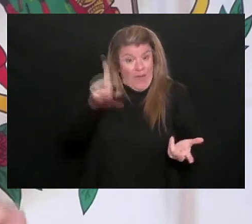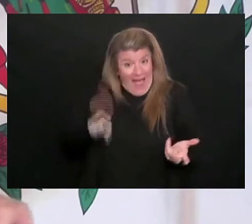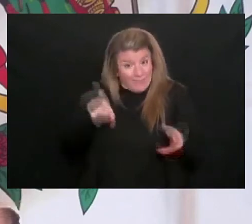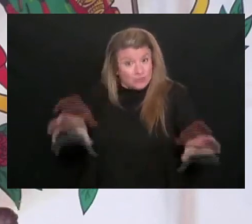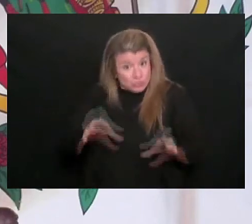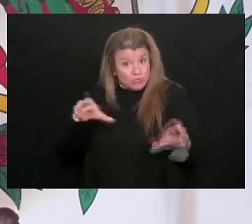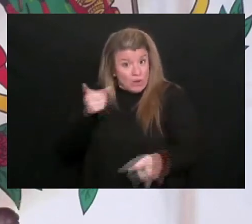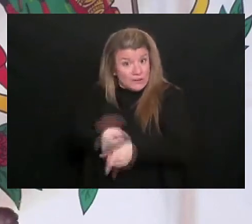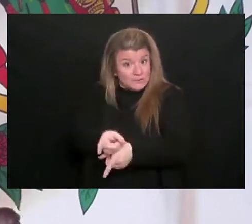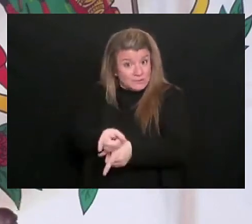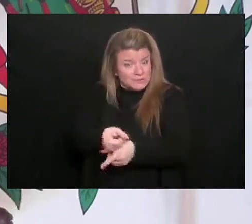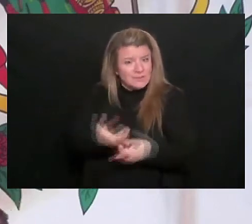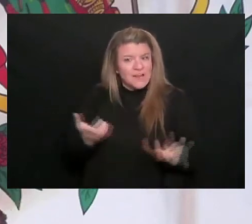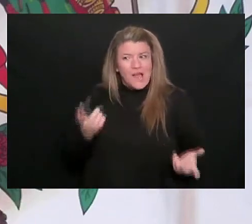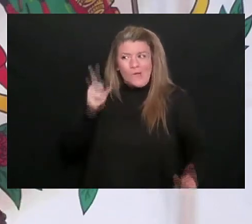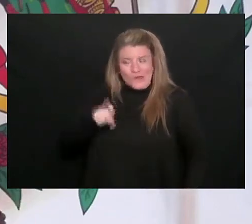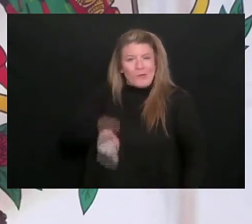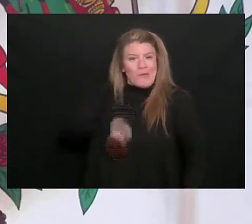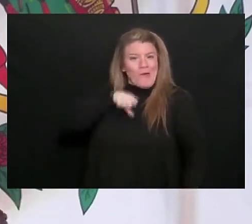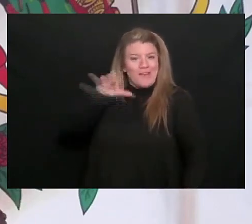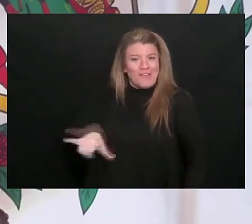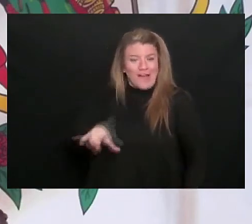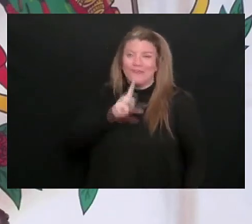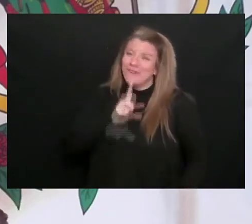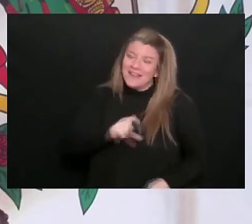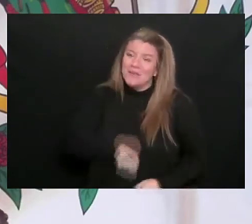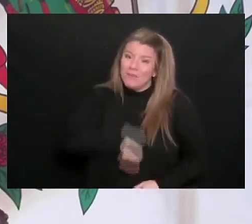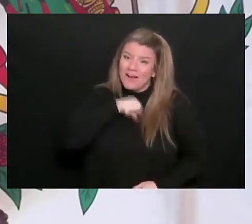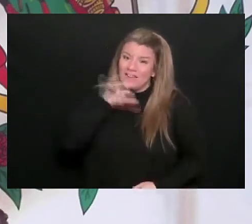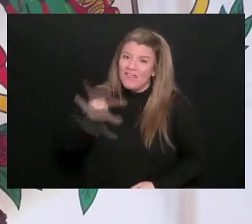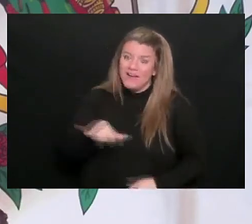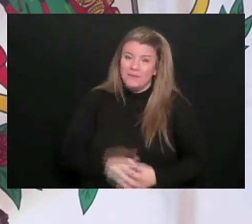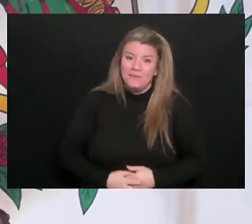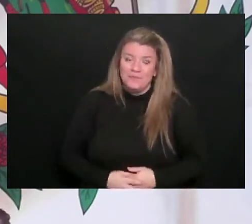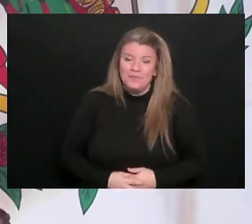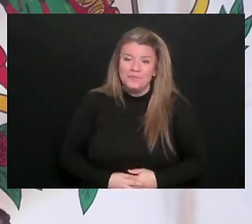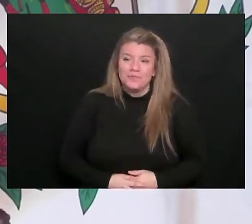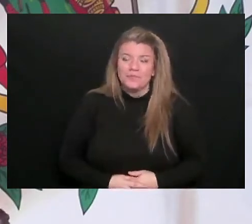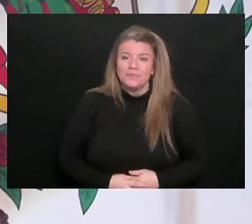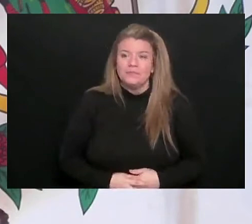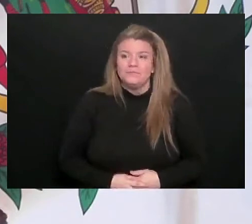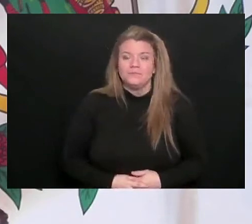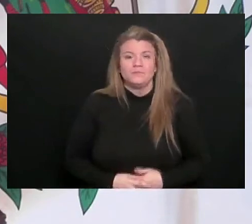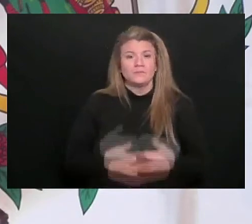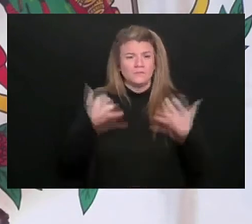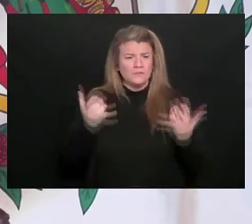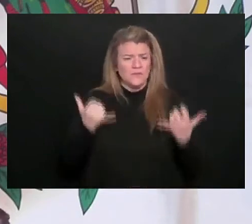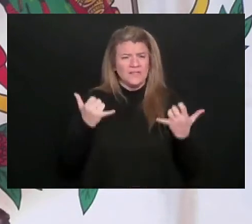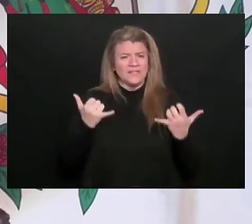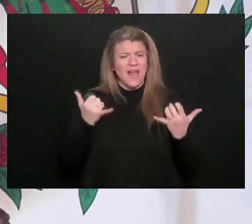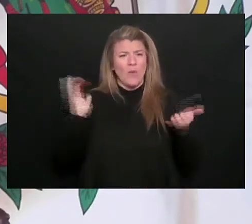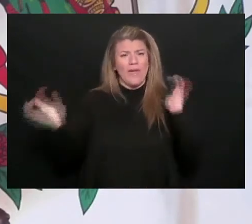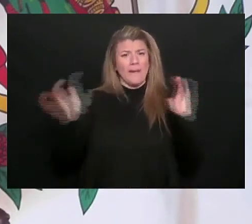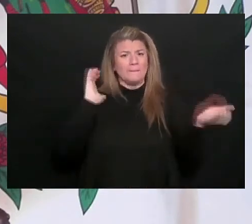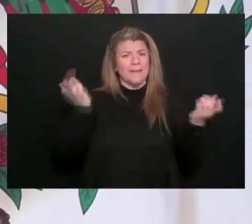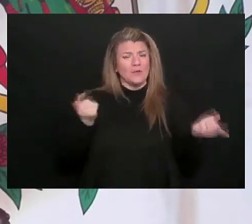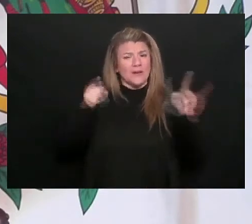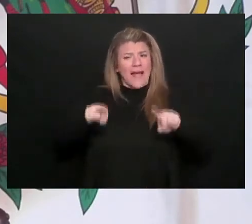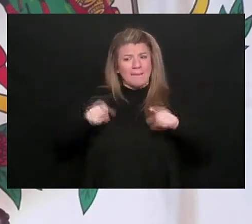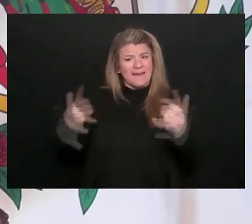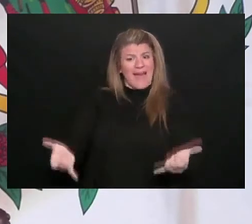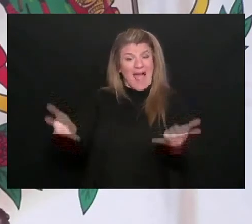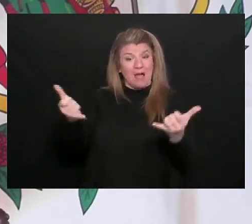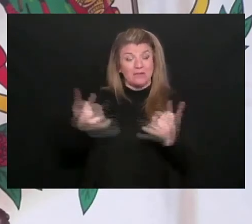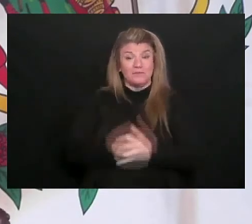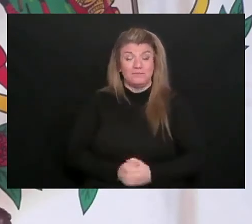we should be really proud of that. Really, really proud of that. And then you say, well, what's going on now? Well, if you want